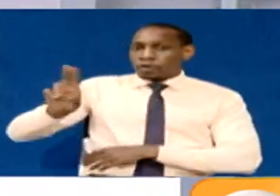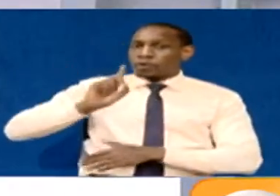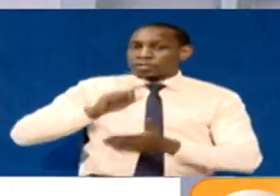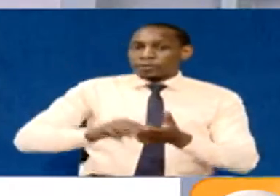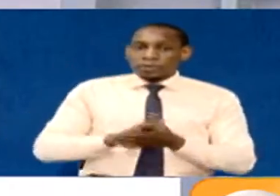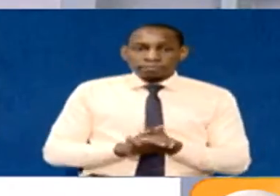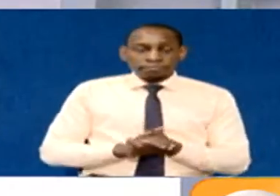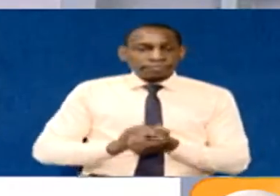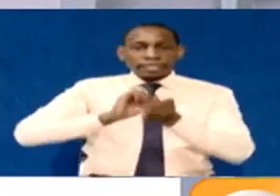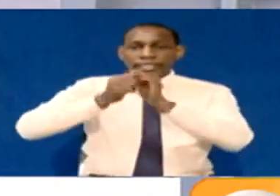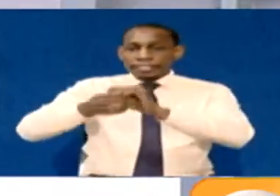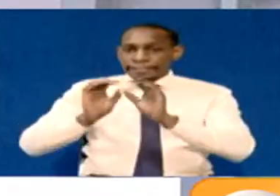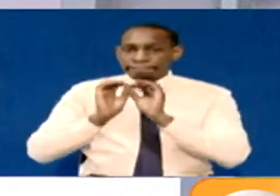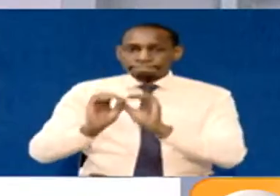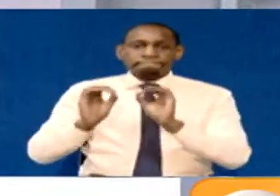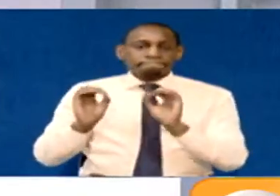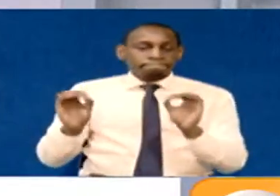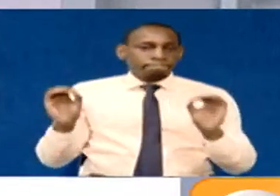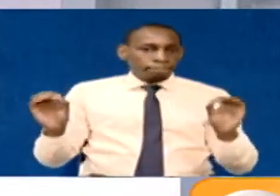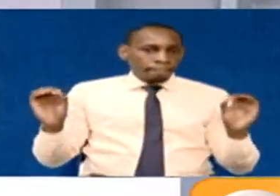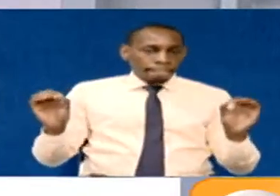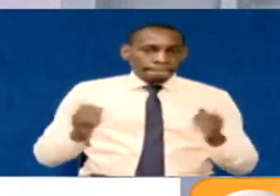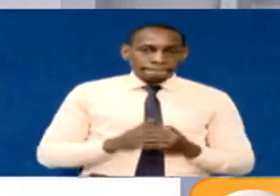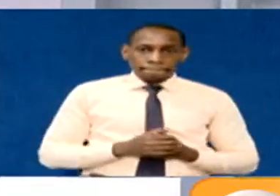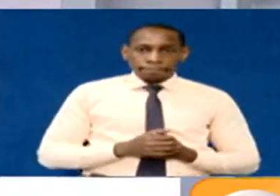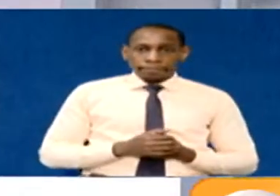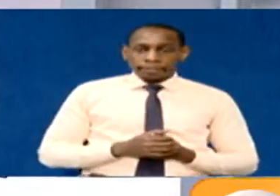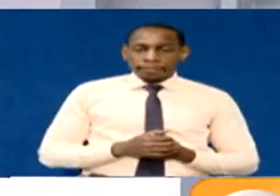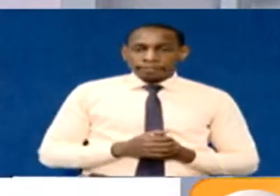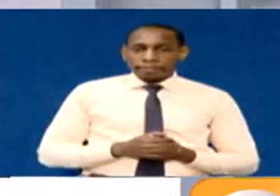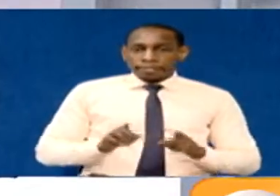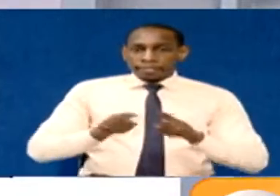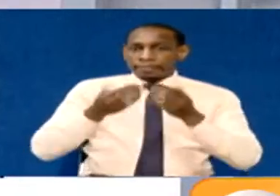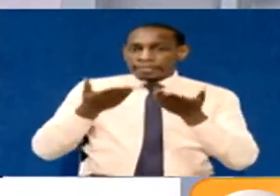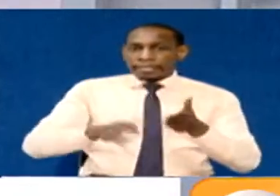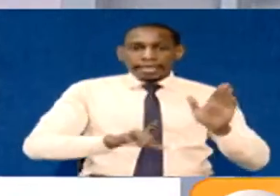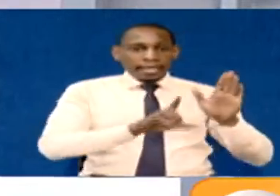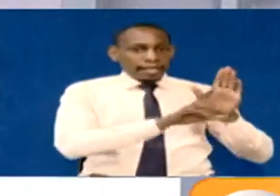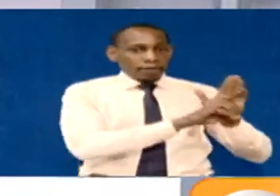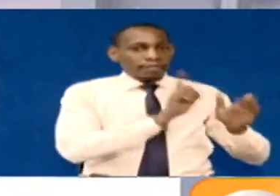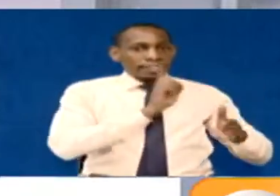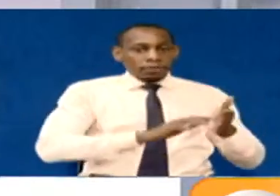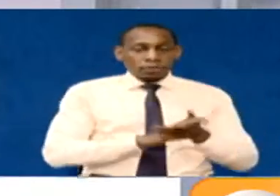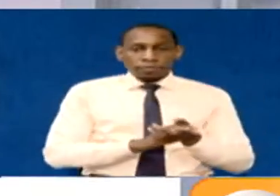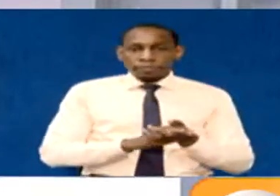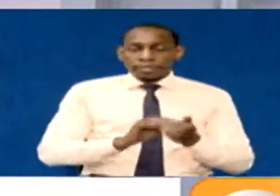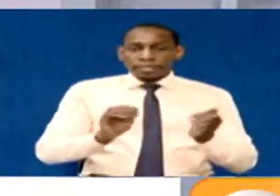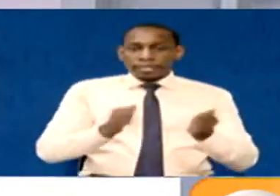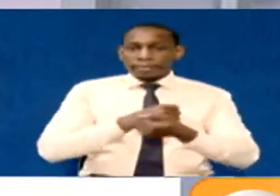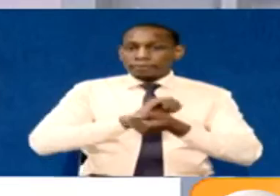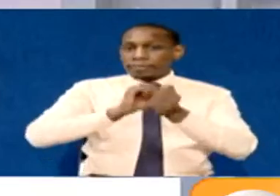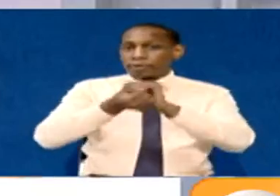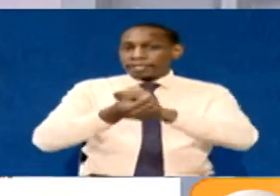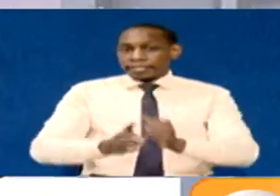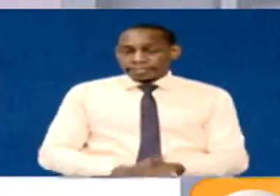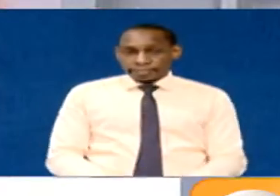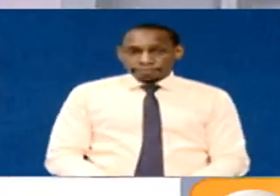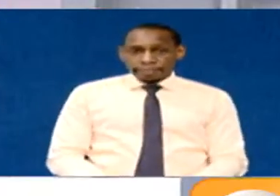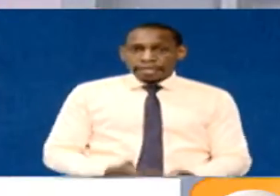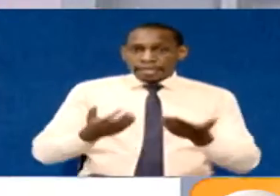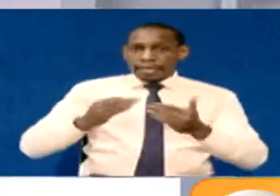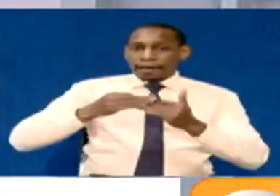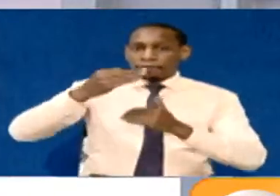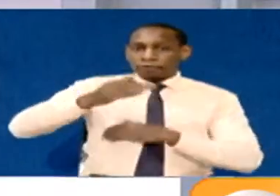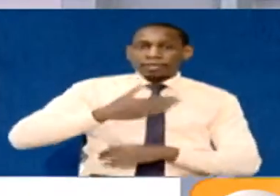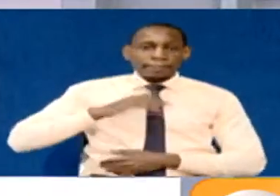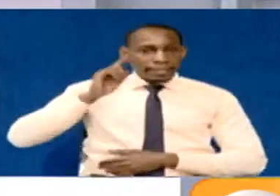won't budge, I won't budge, and now the law saying there is no reverse gear. So where we go next,